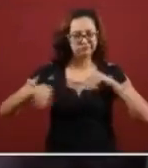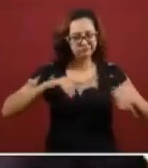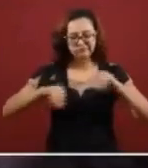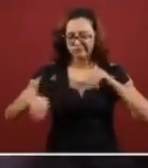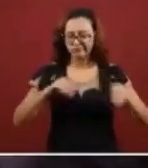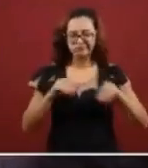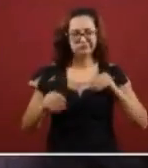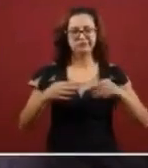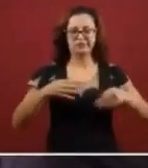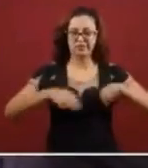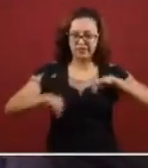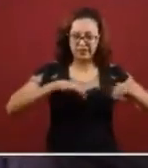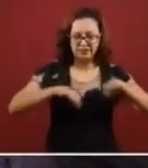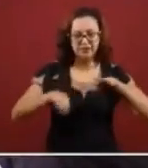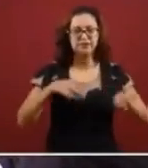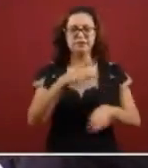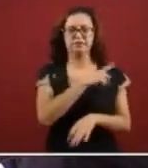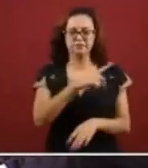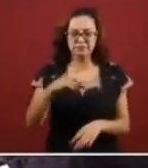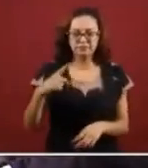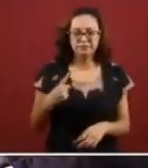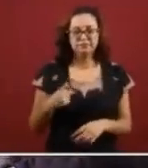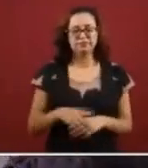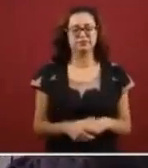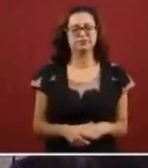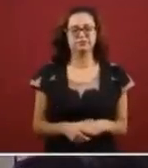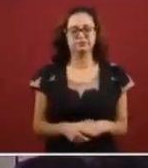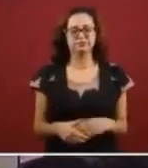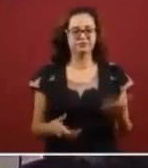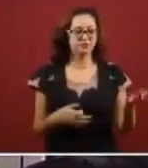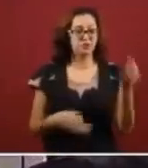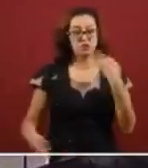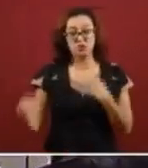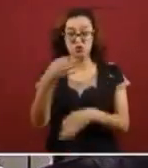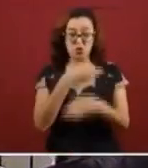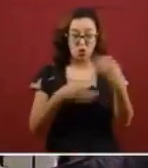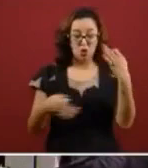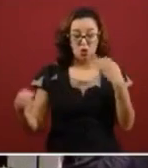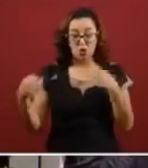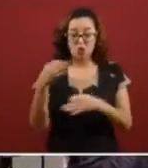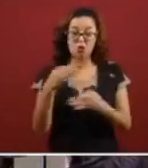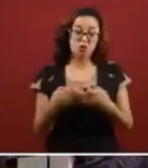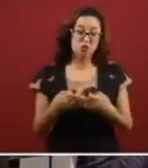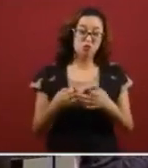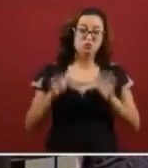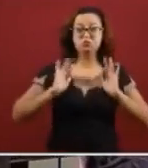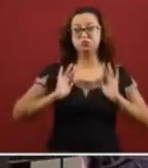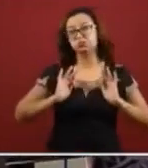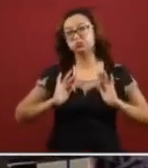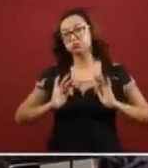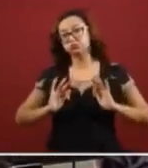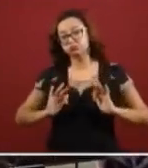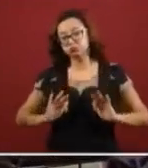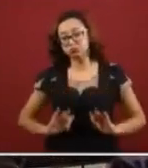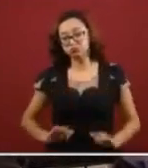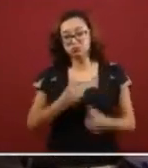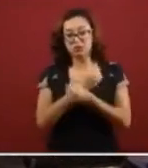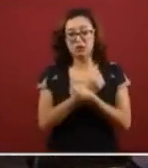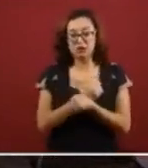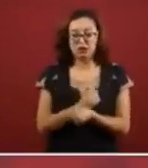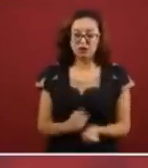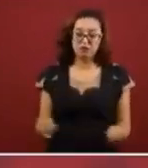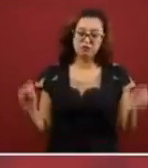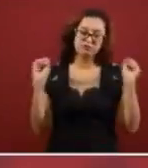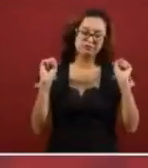there has to be movement, mobility. If everything's too flat or